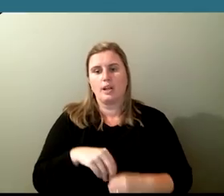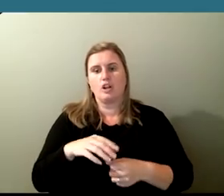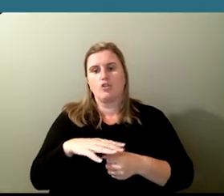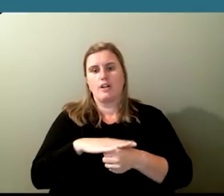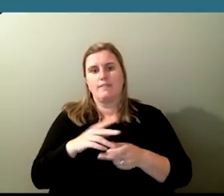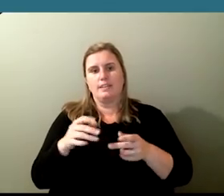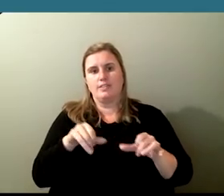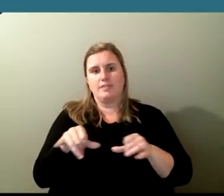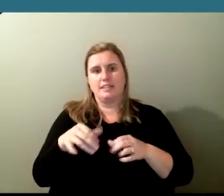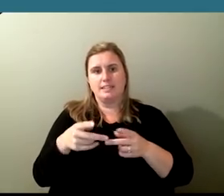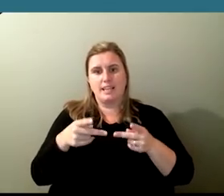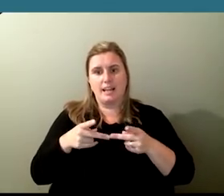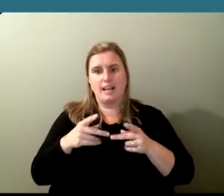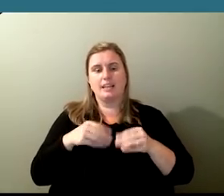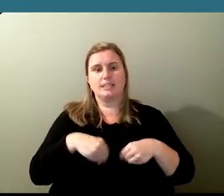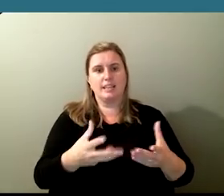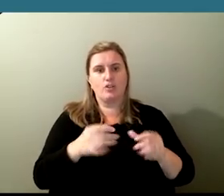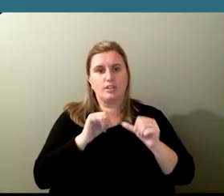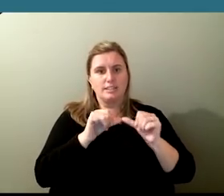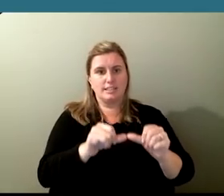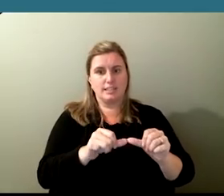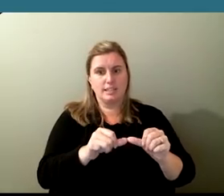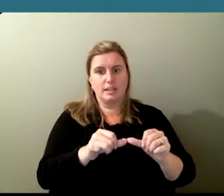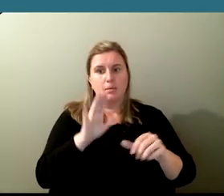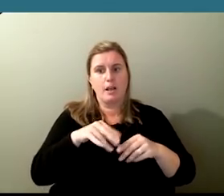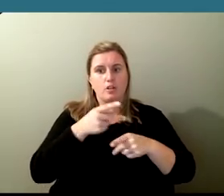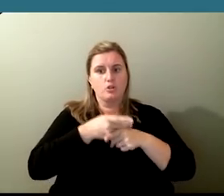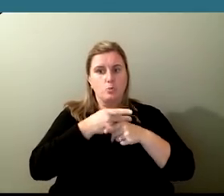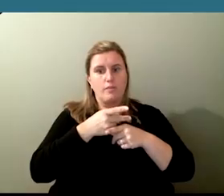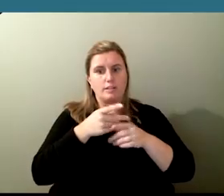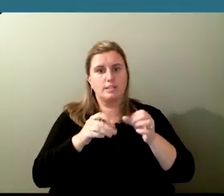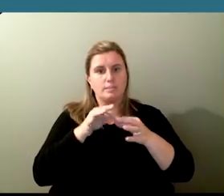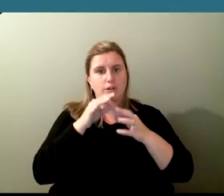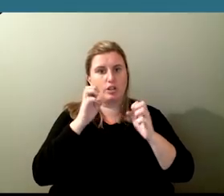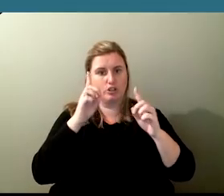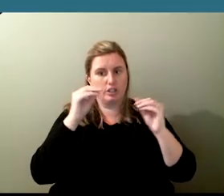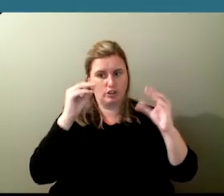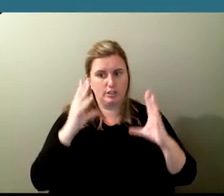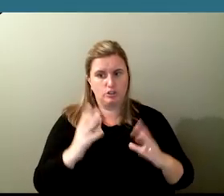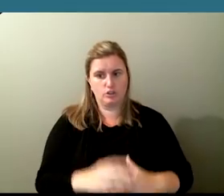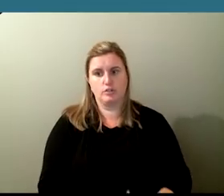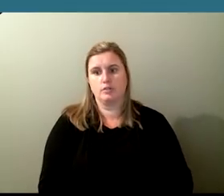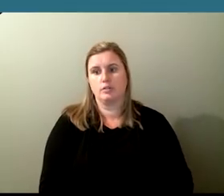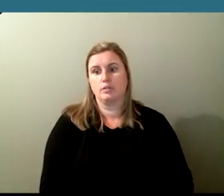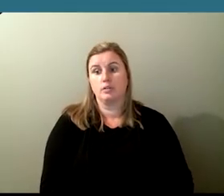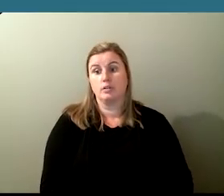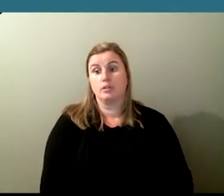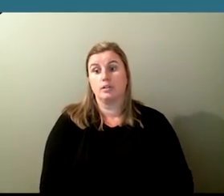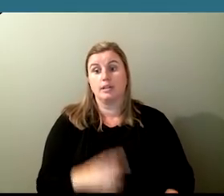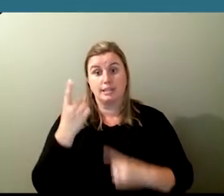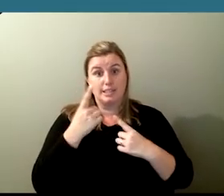be delivered on a consistent basis by the supervising a special education teacher. Considering the nature